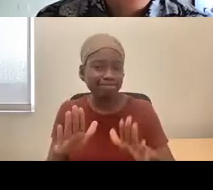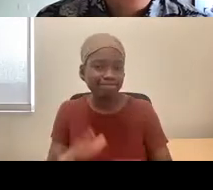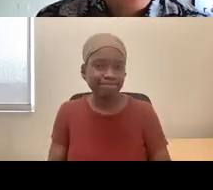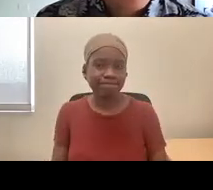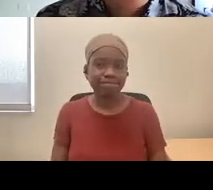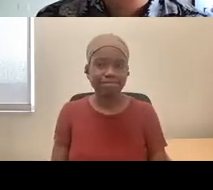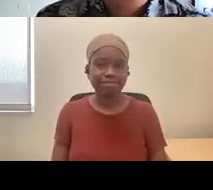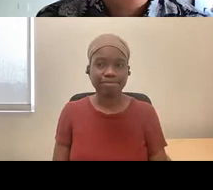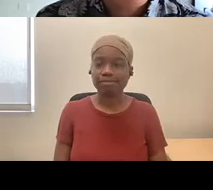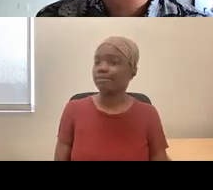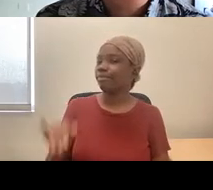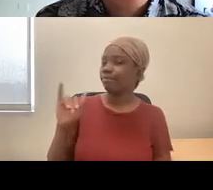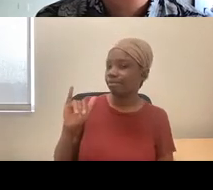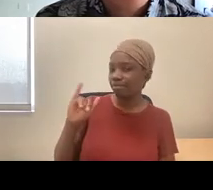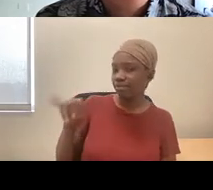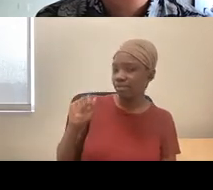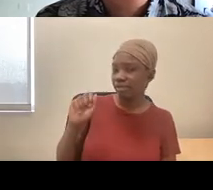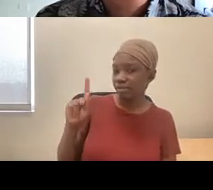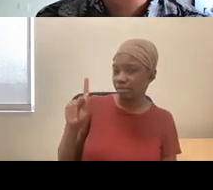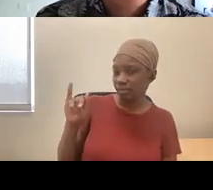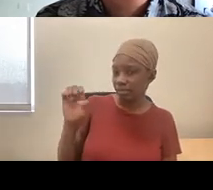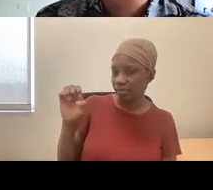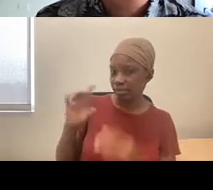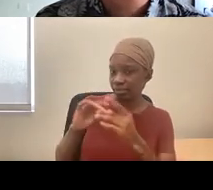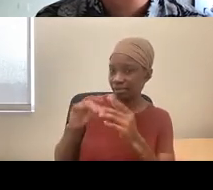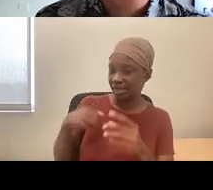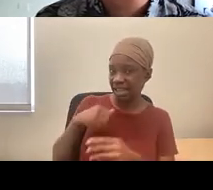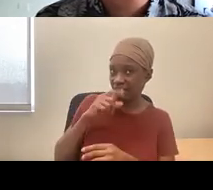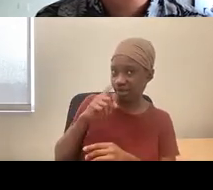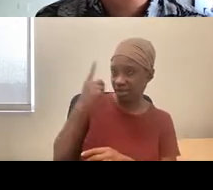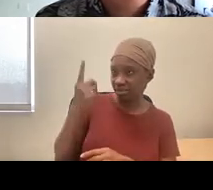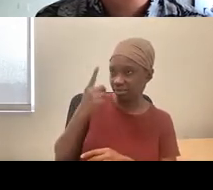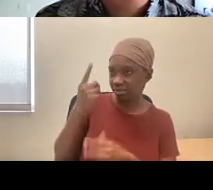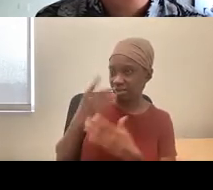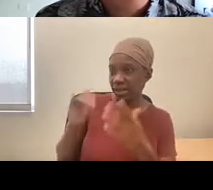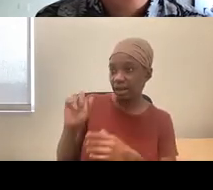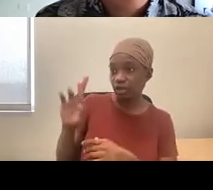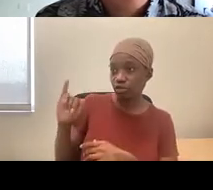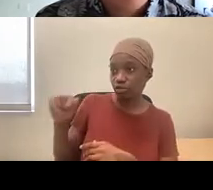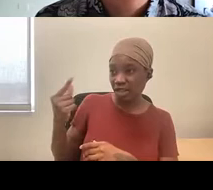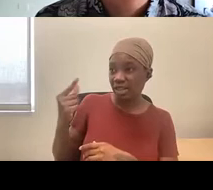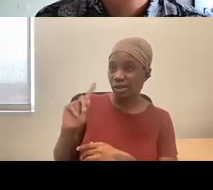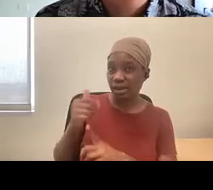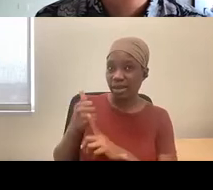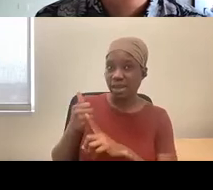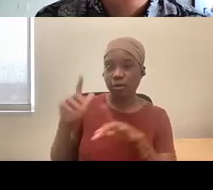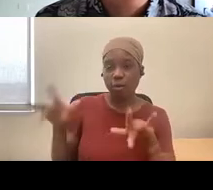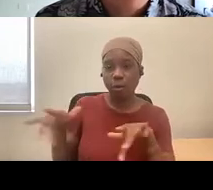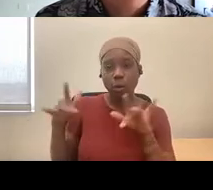I hadn't really even thought about like the whole reach of things like Rings where they are recording in those states and like